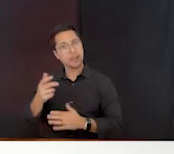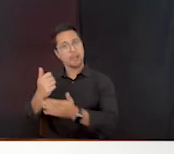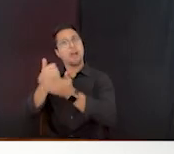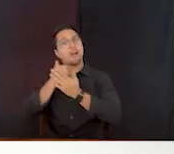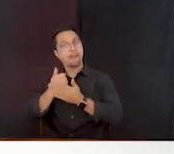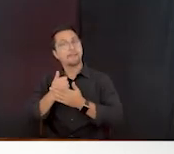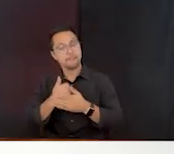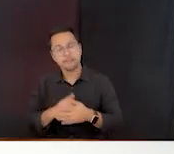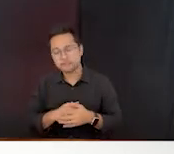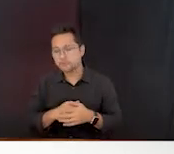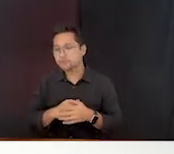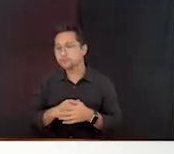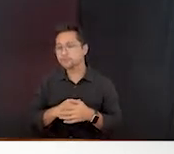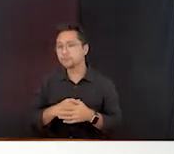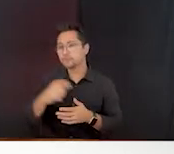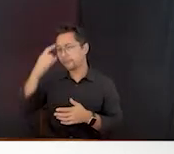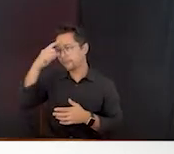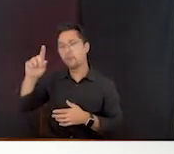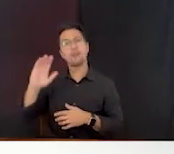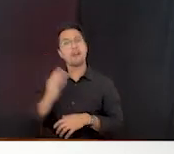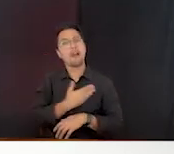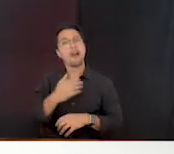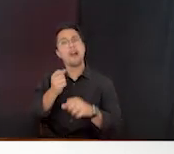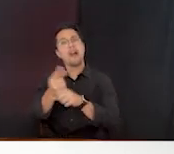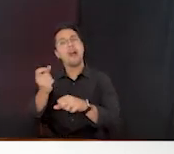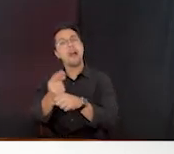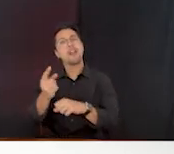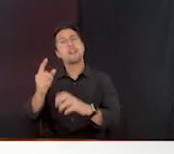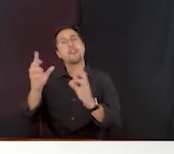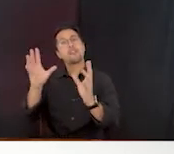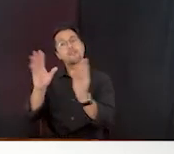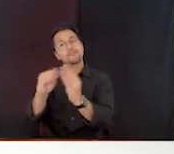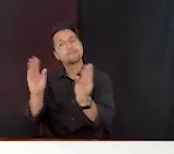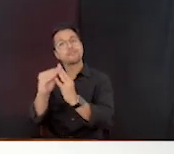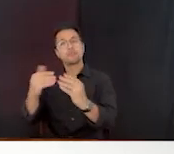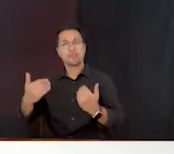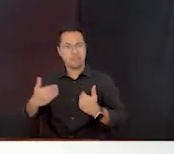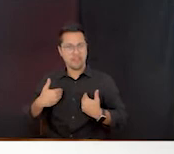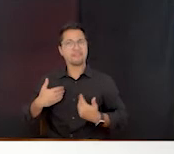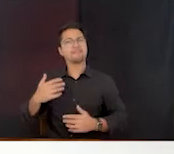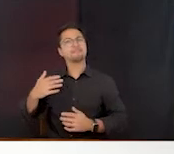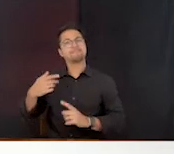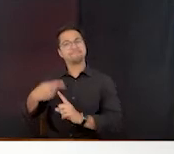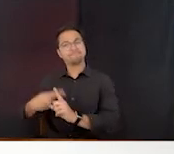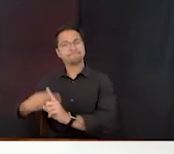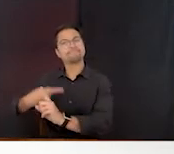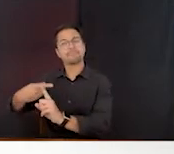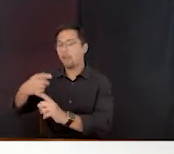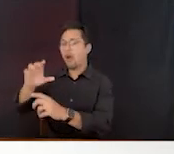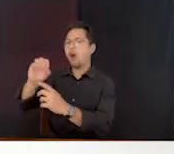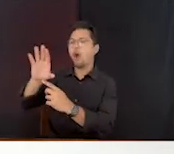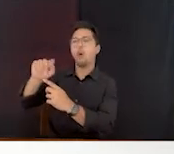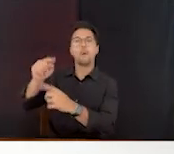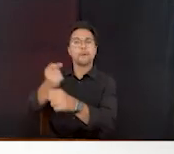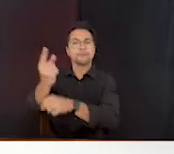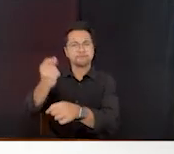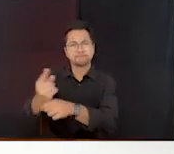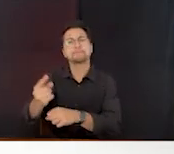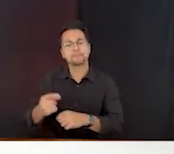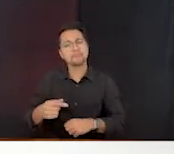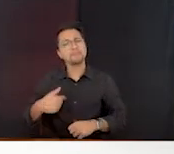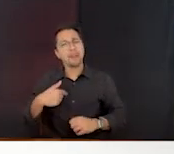helpful with fundraising for our annual conversation that we have every October. And I had to make the list of people